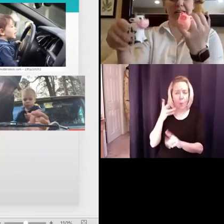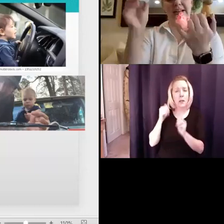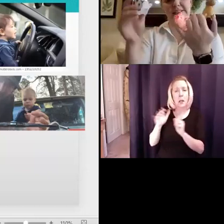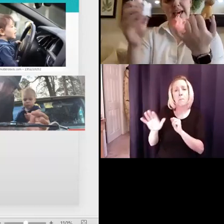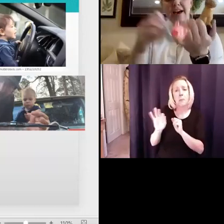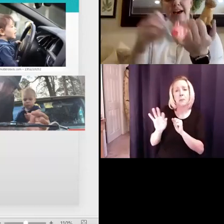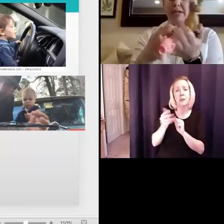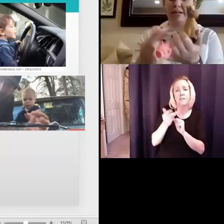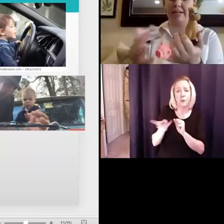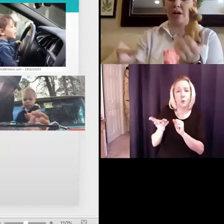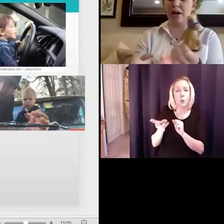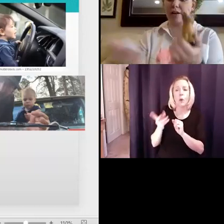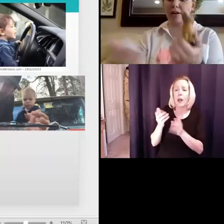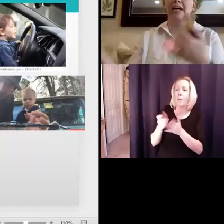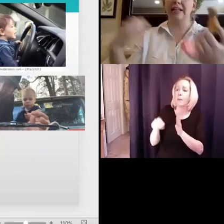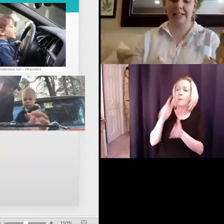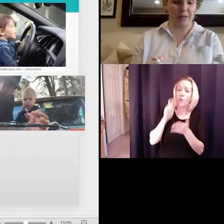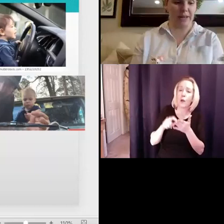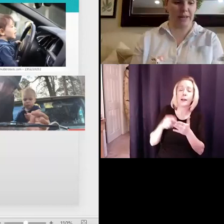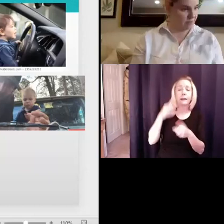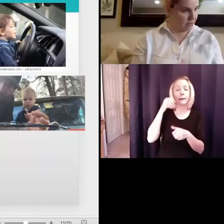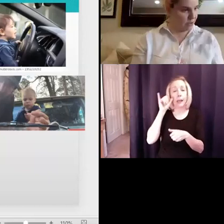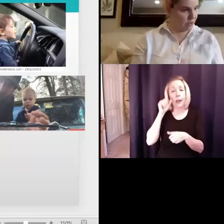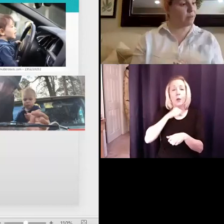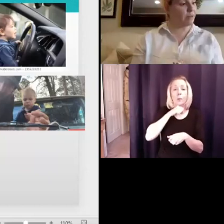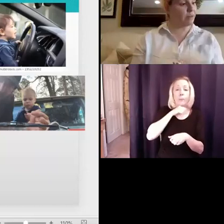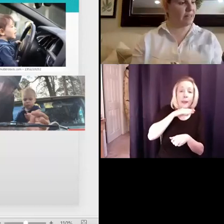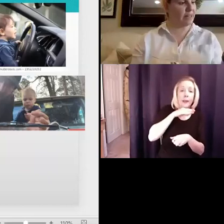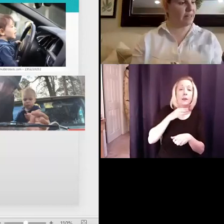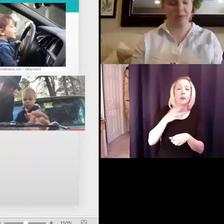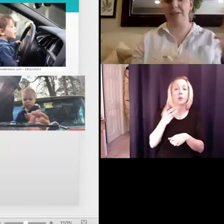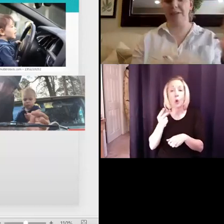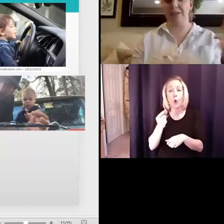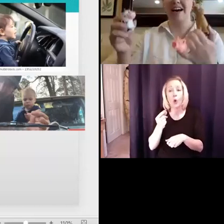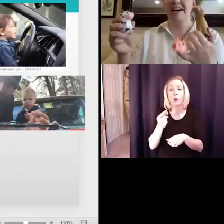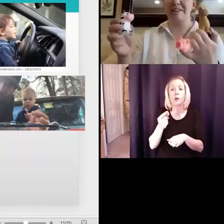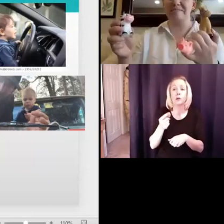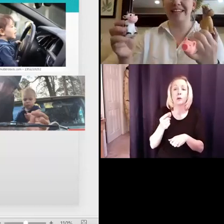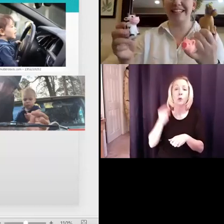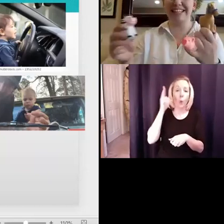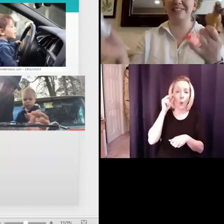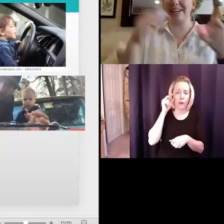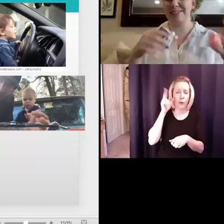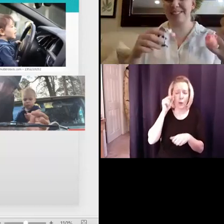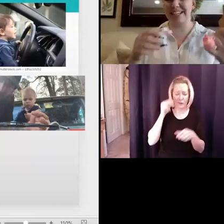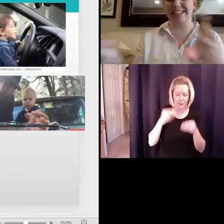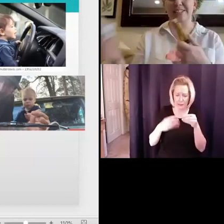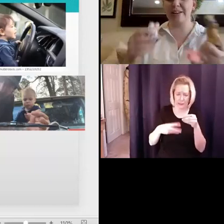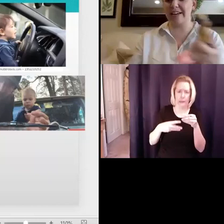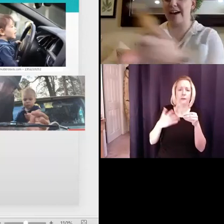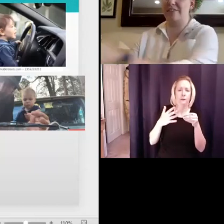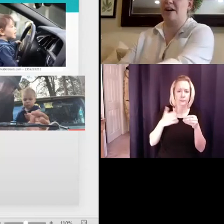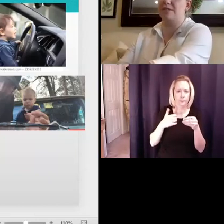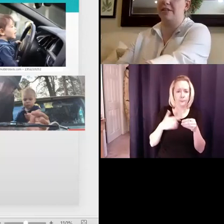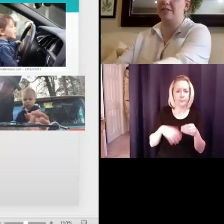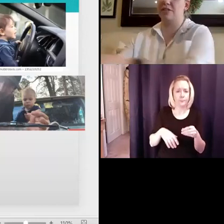to recognize cow and pig and dog. And then this way, oh, there's apparently rice in my horse. This way, as we're singing the song, they